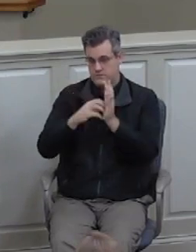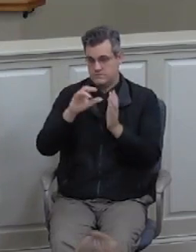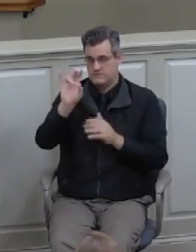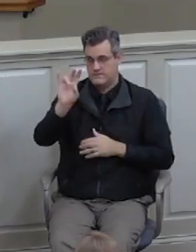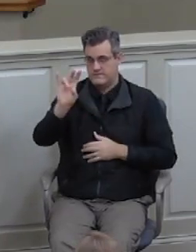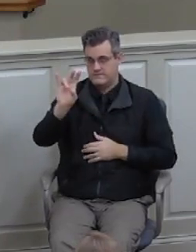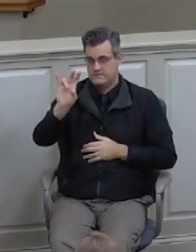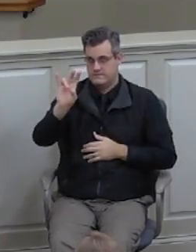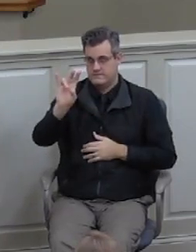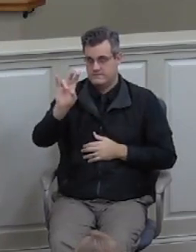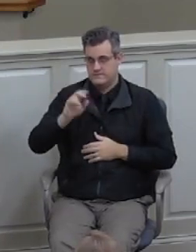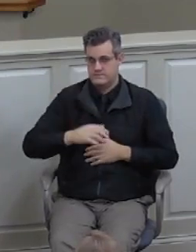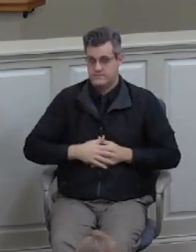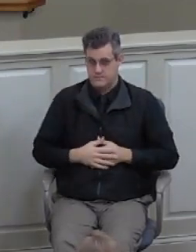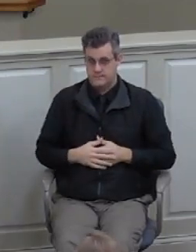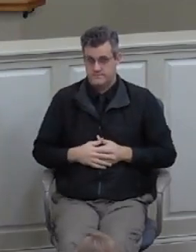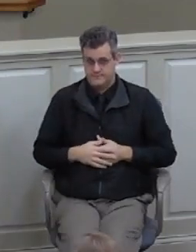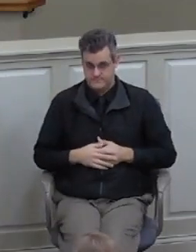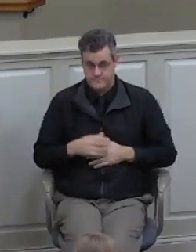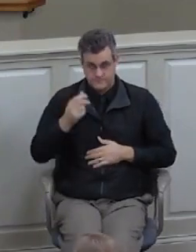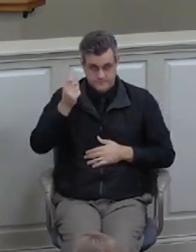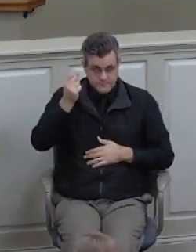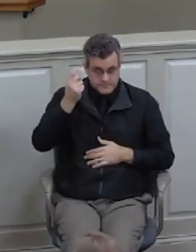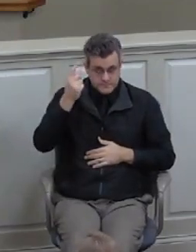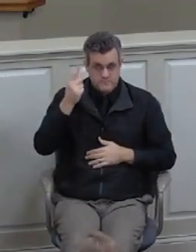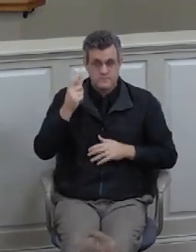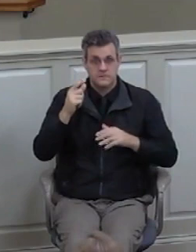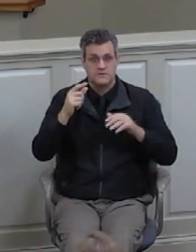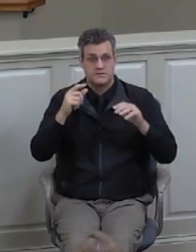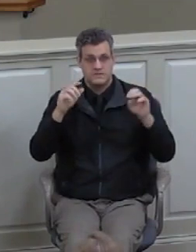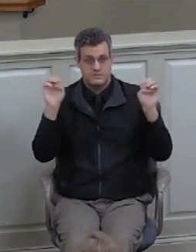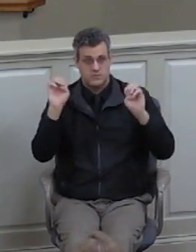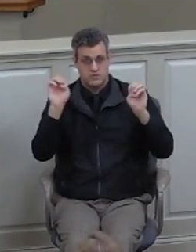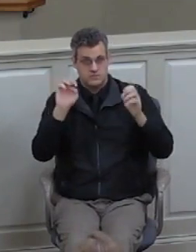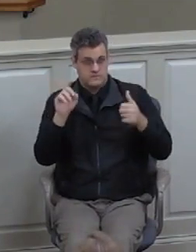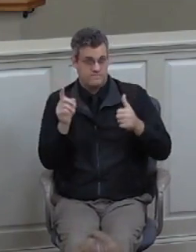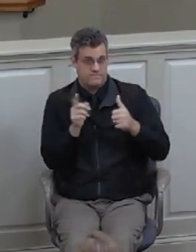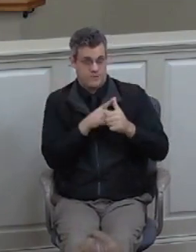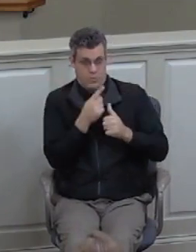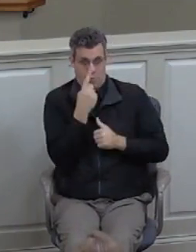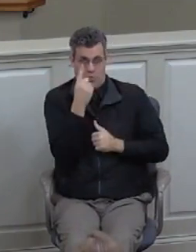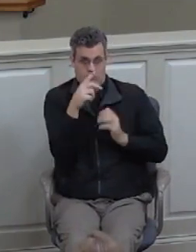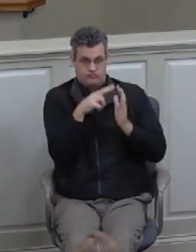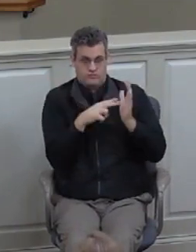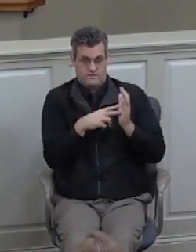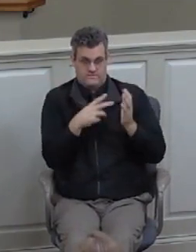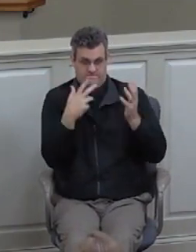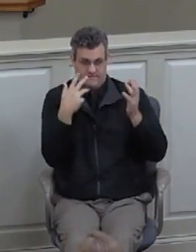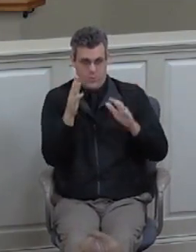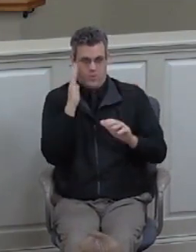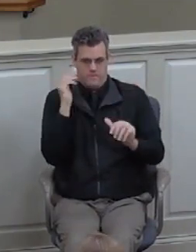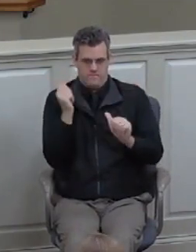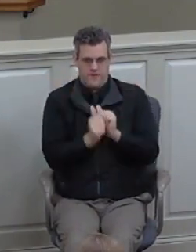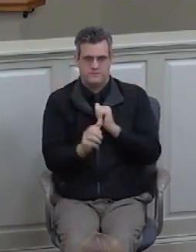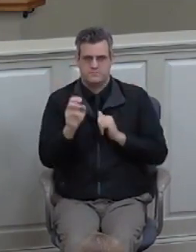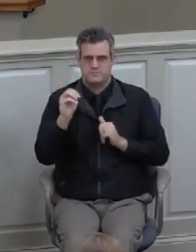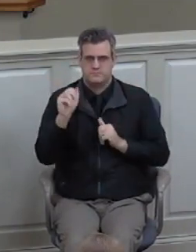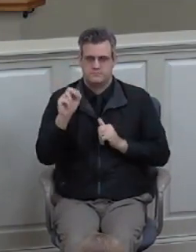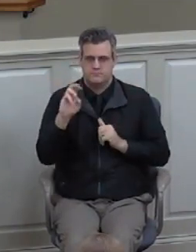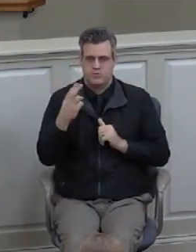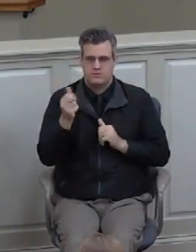7. Given emergency first and only reading and passed March 17,